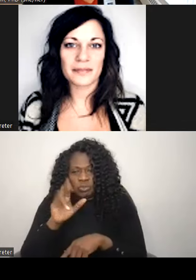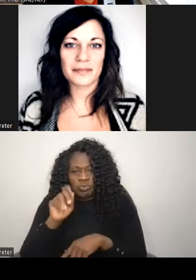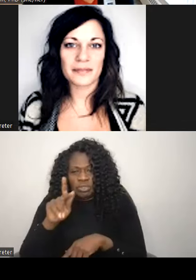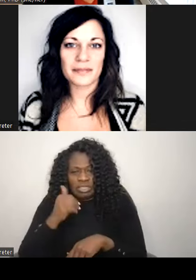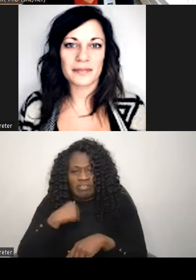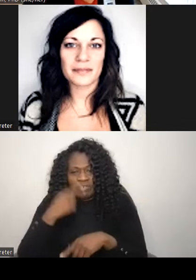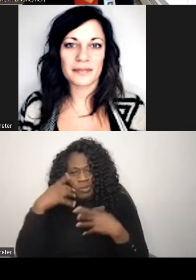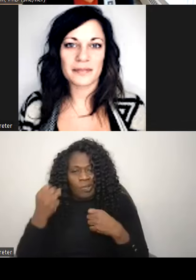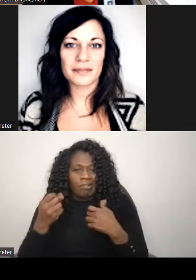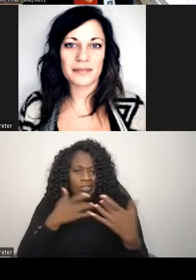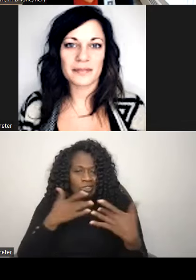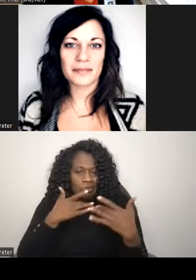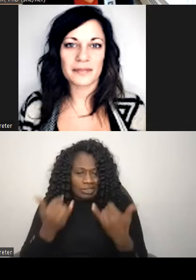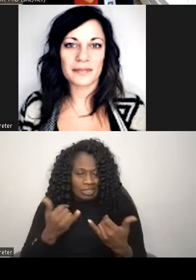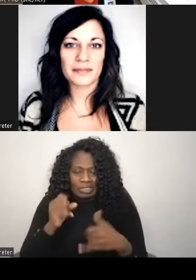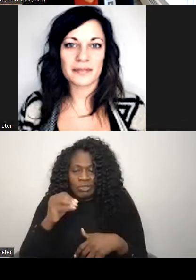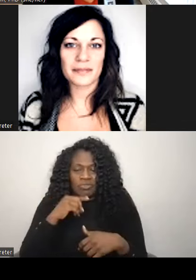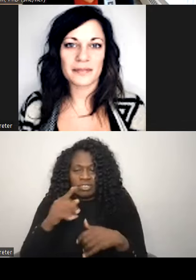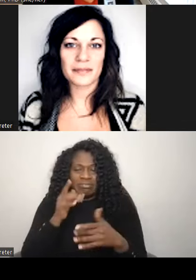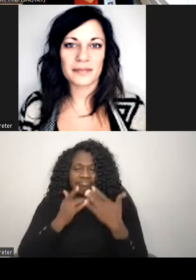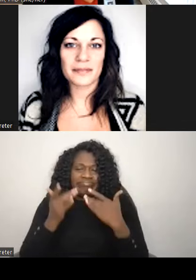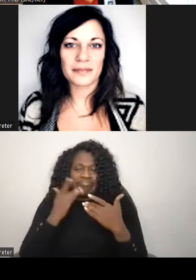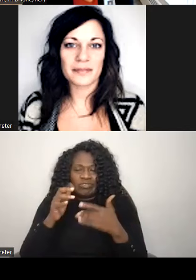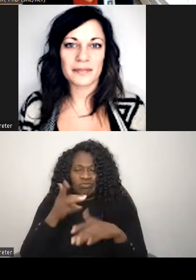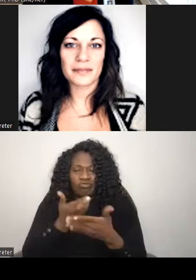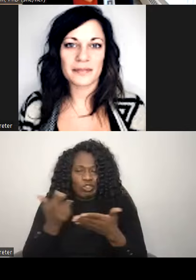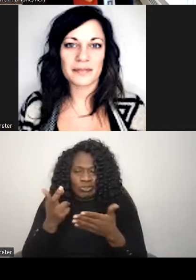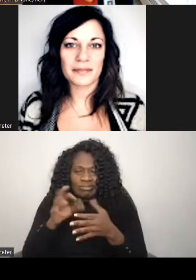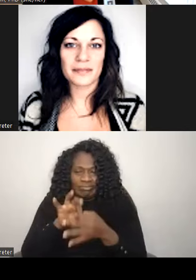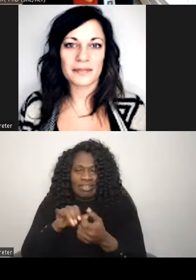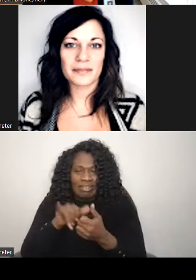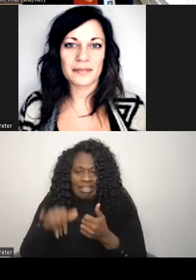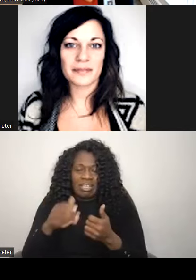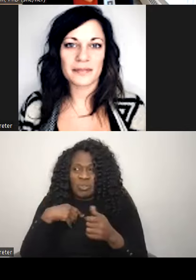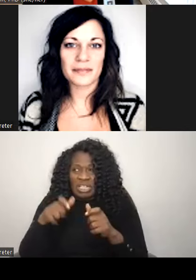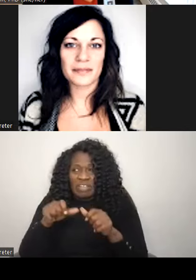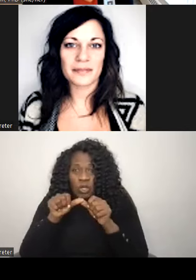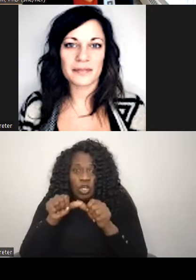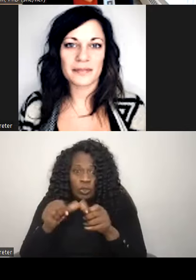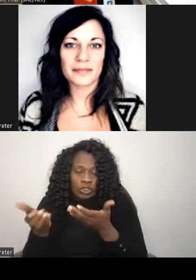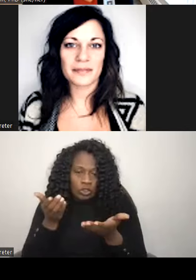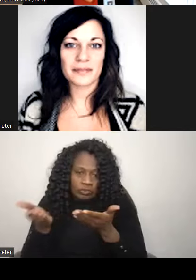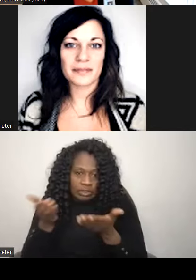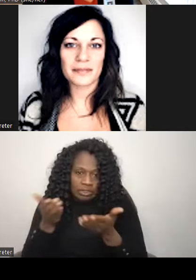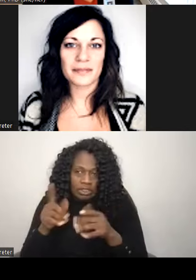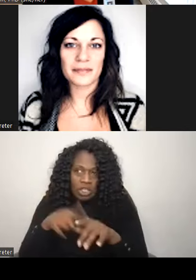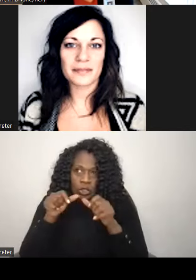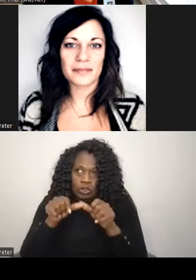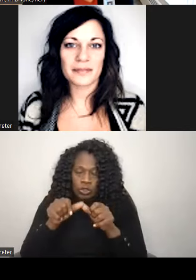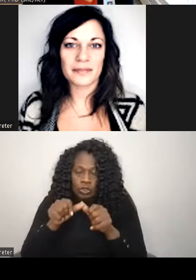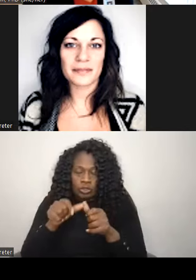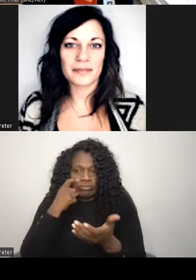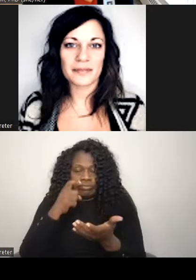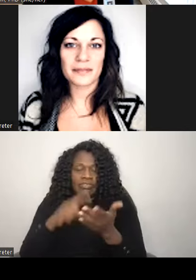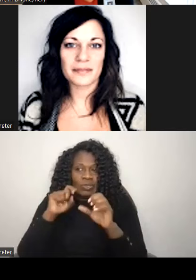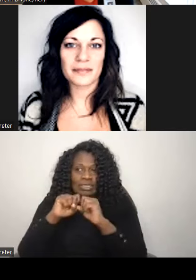health concerns now, and there's a lack of resources around that. So there's a need for ongoing services and long-term implications for